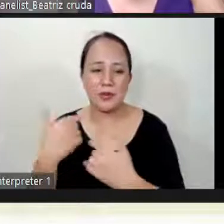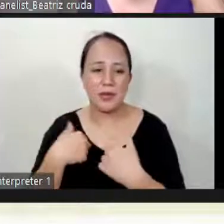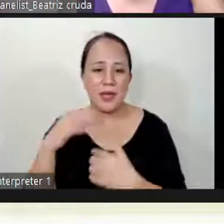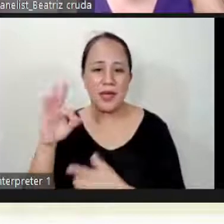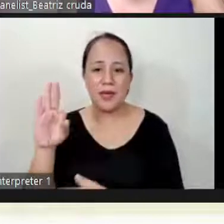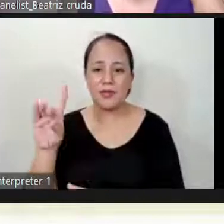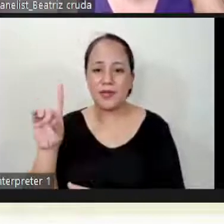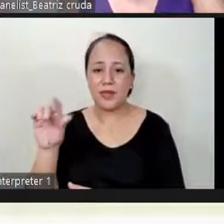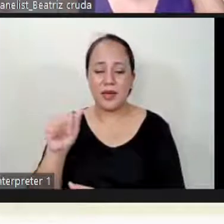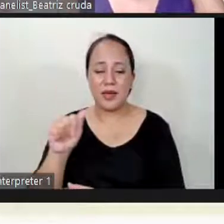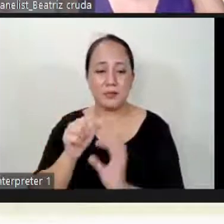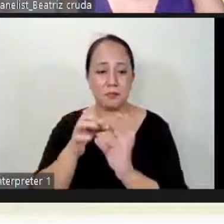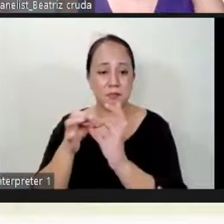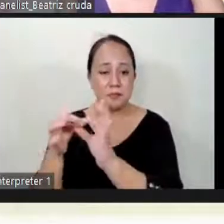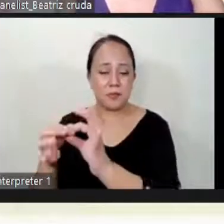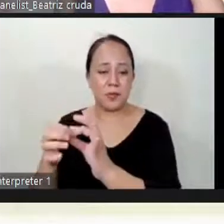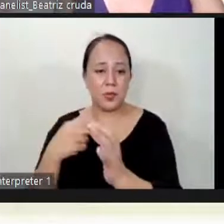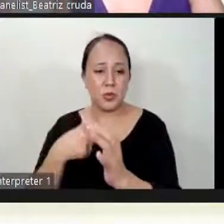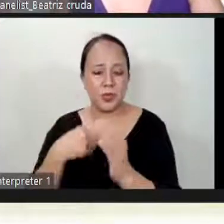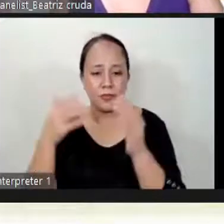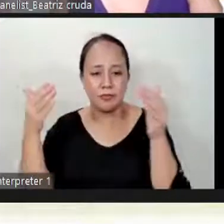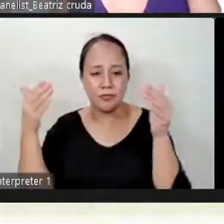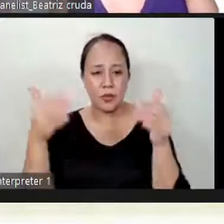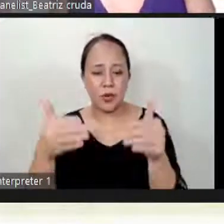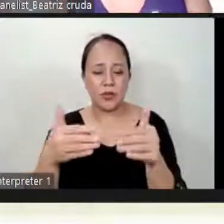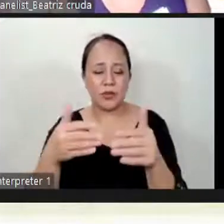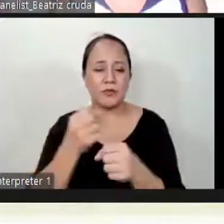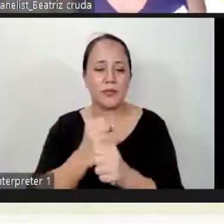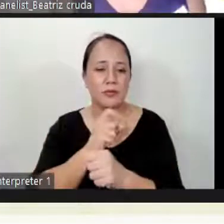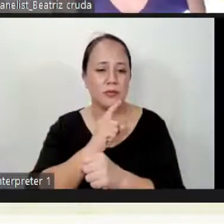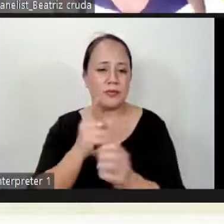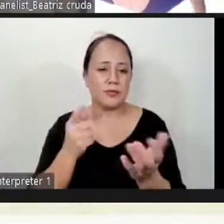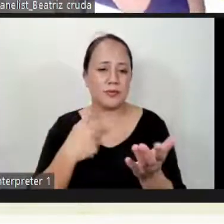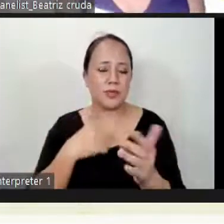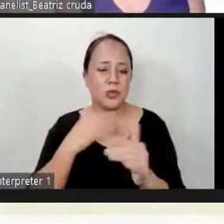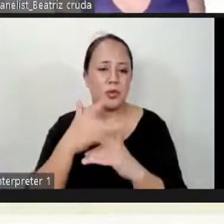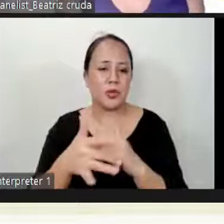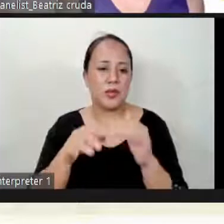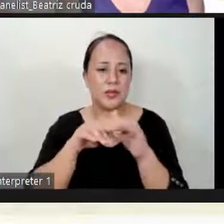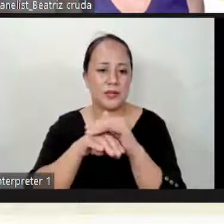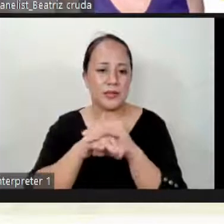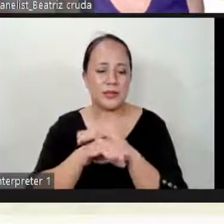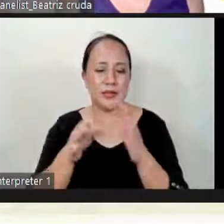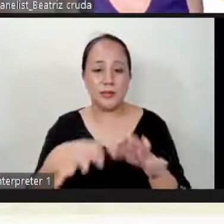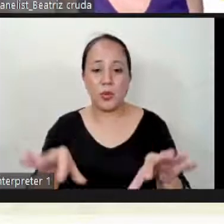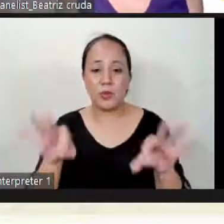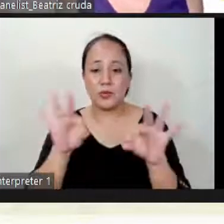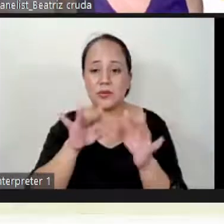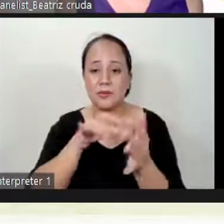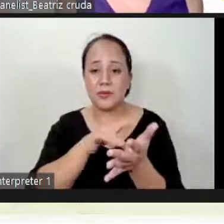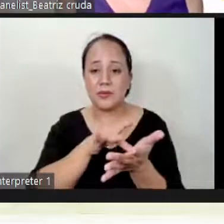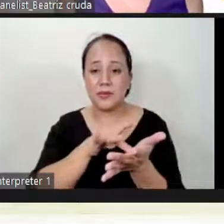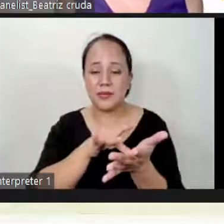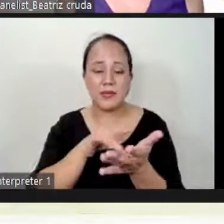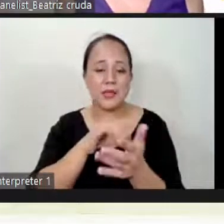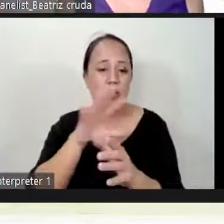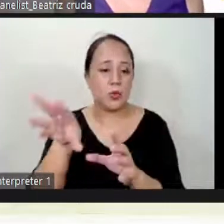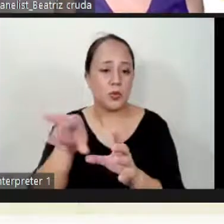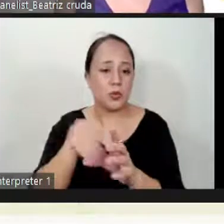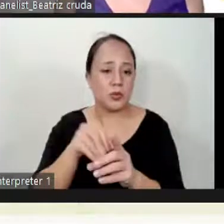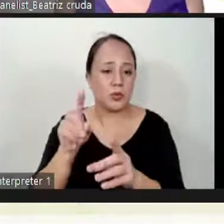FDA is concerned, we will focus on ensuring early access to essential medicines,